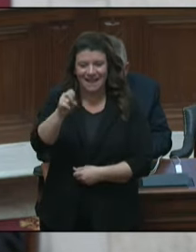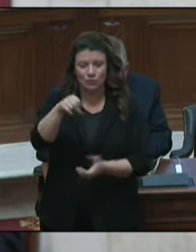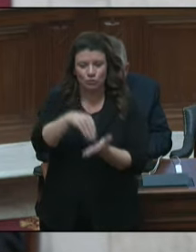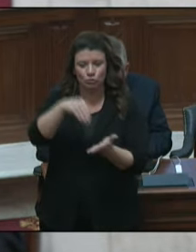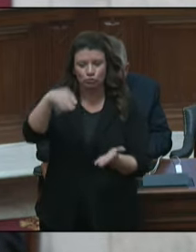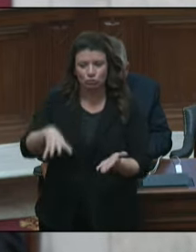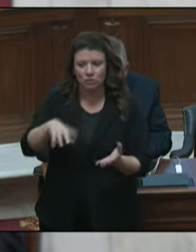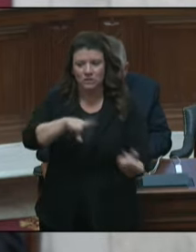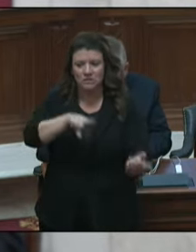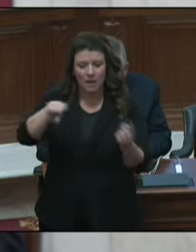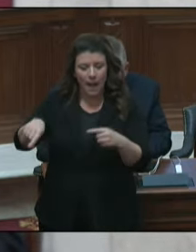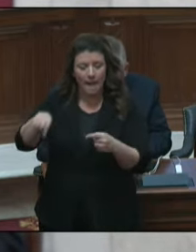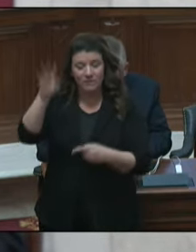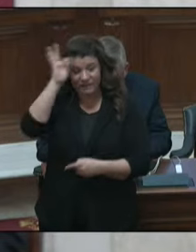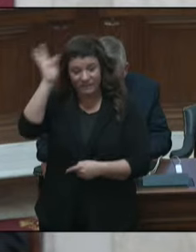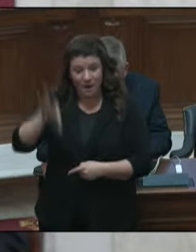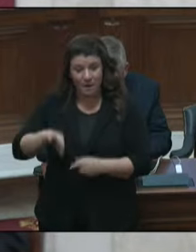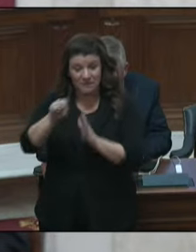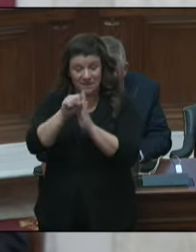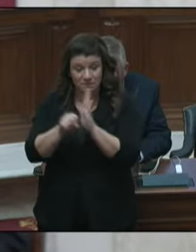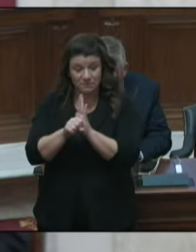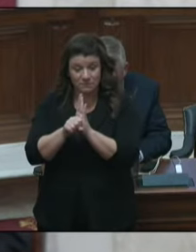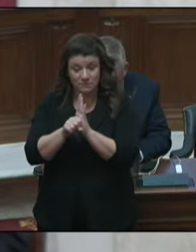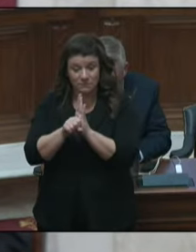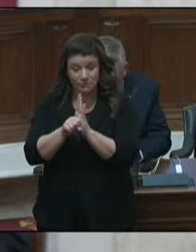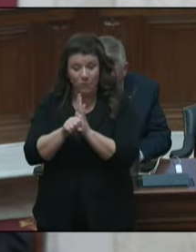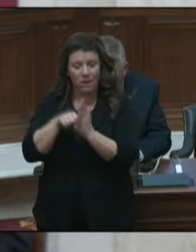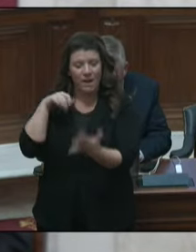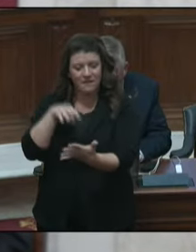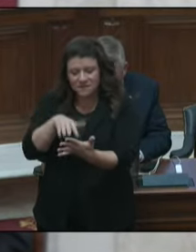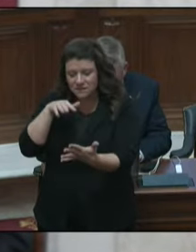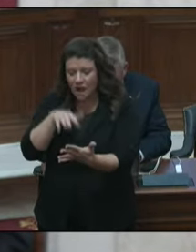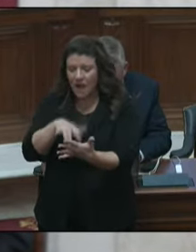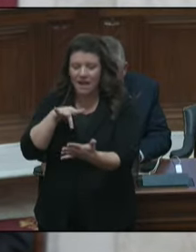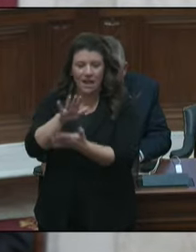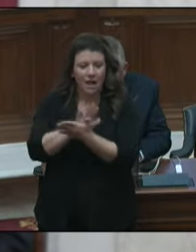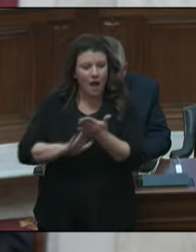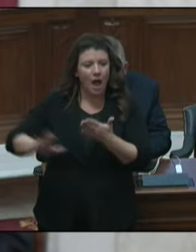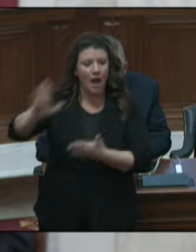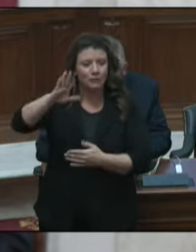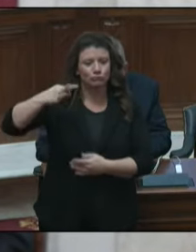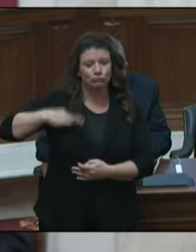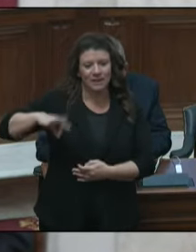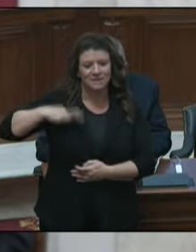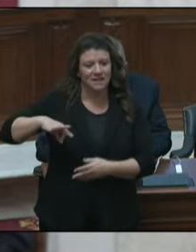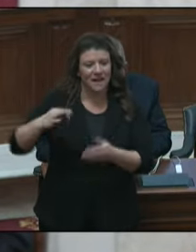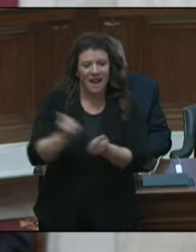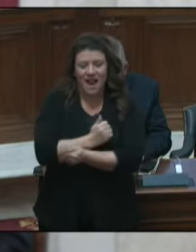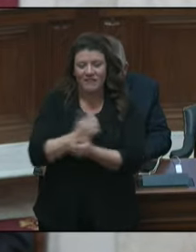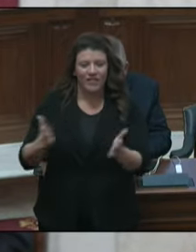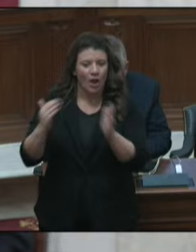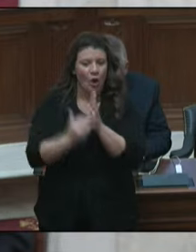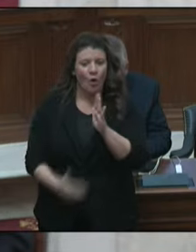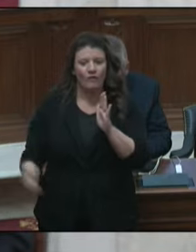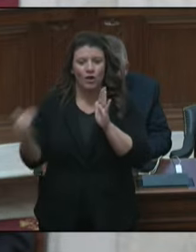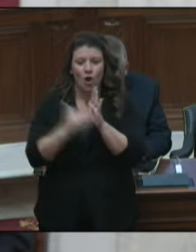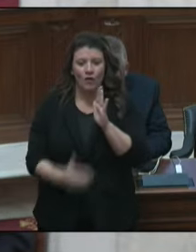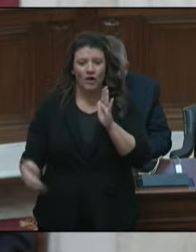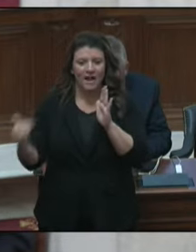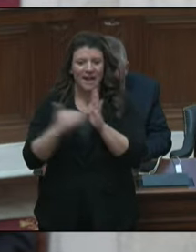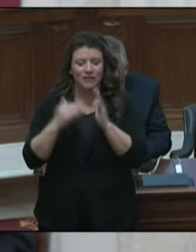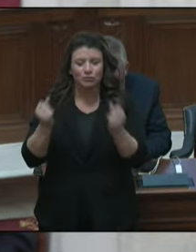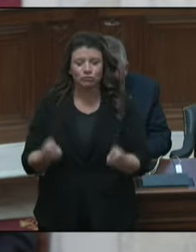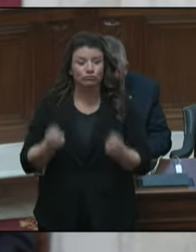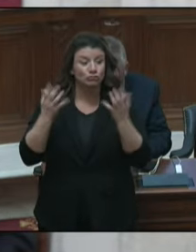everything to come to Fairmont State and study and get college credits and everything. Over and over and over, so